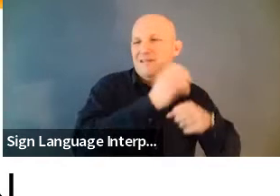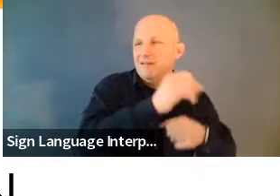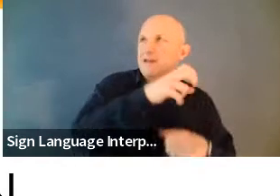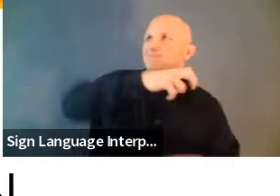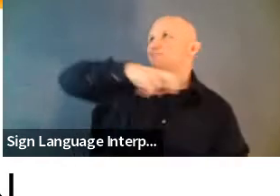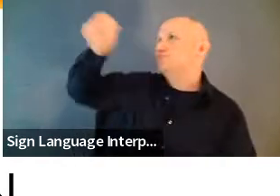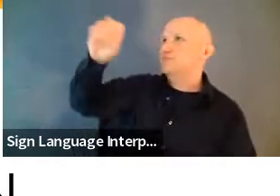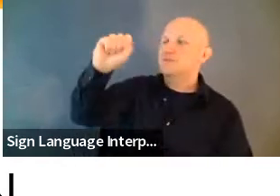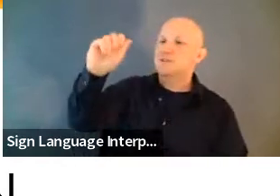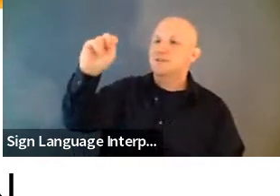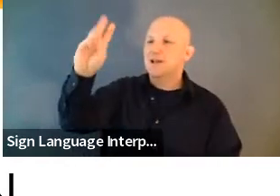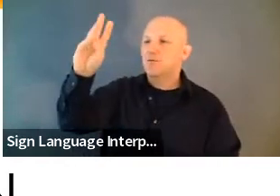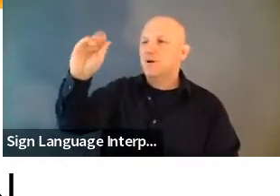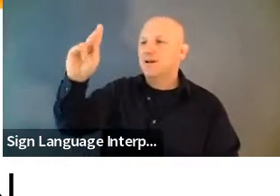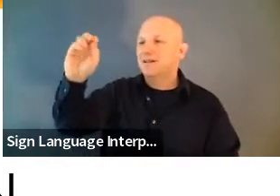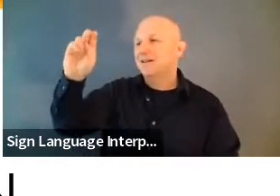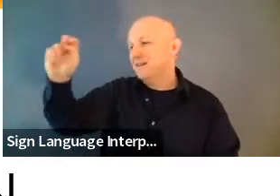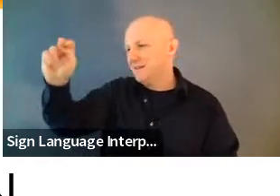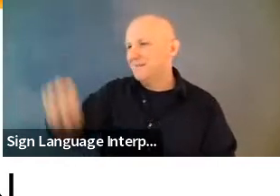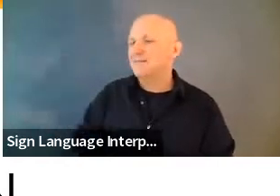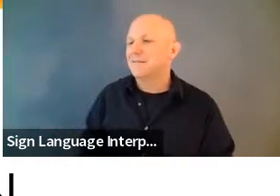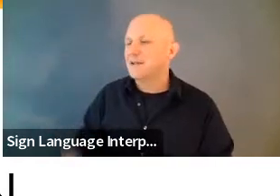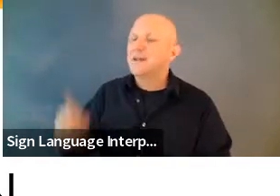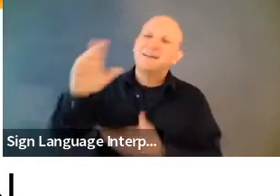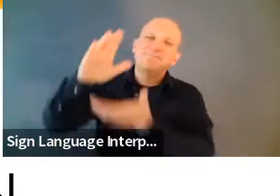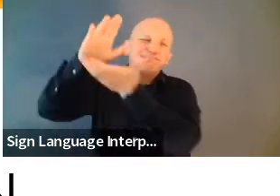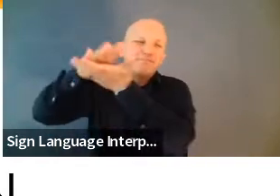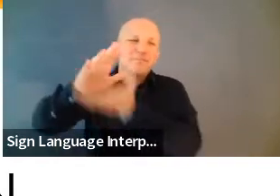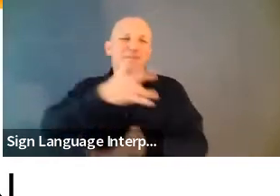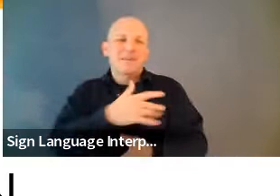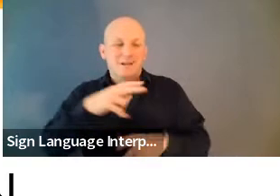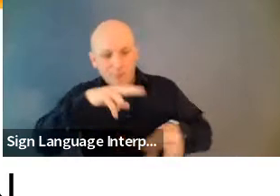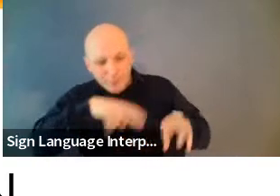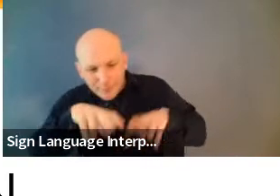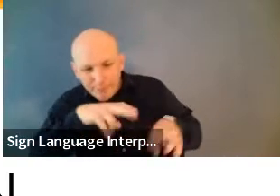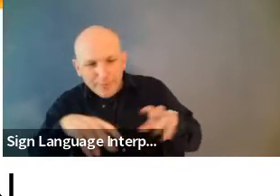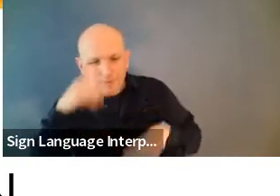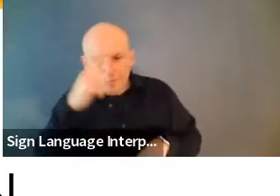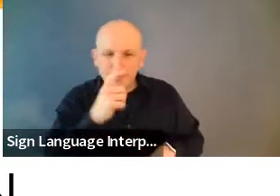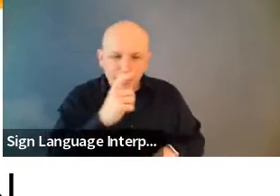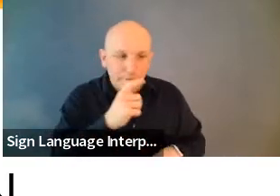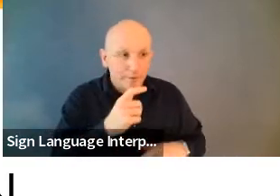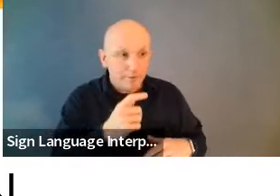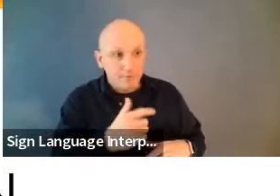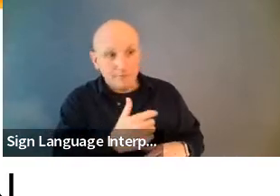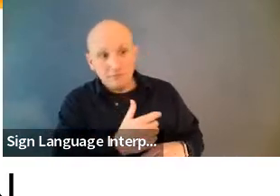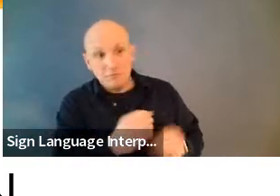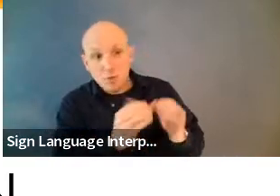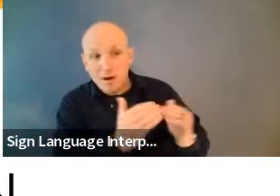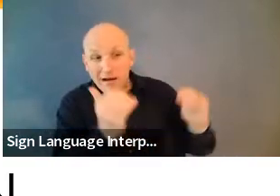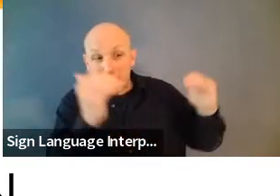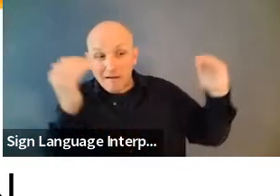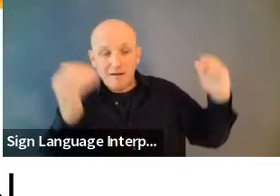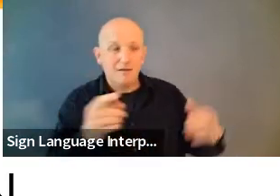straight away from paralegal, the school's usually looking at if it's someone who's further along in their career, has had a lot of